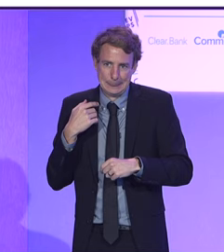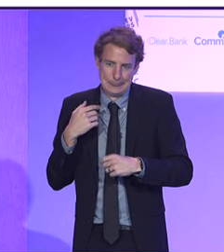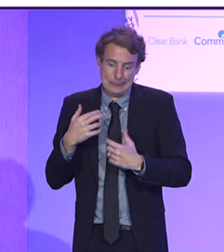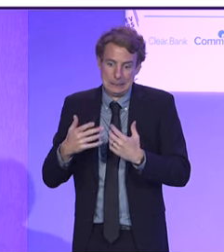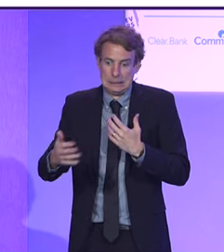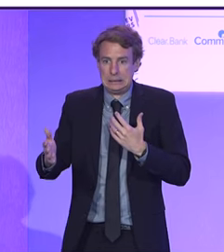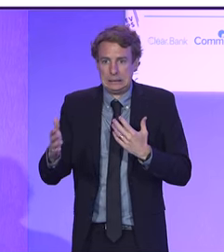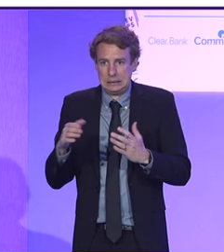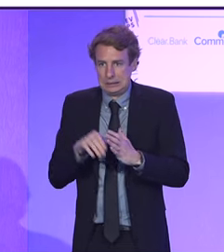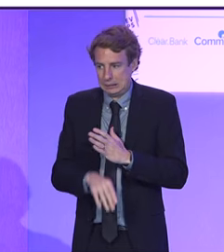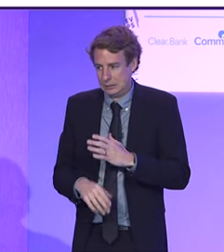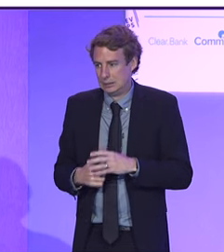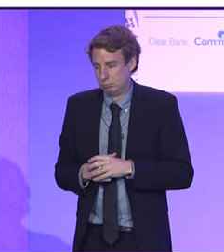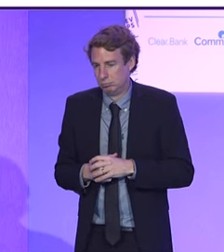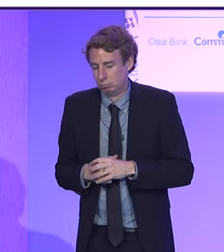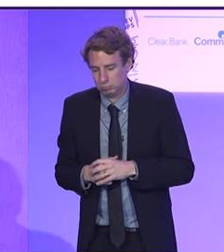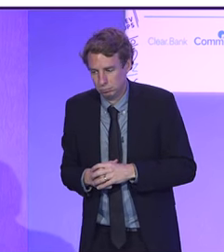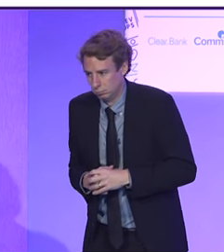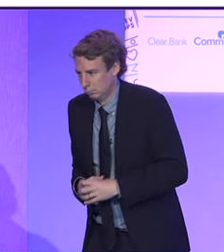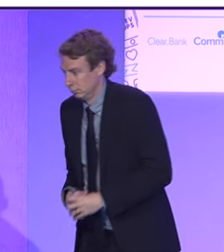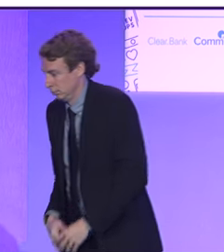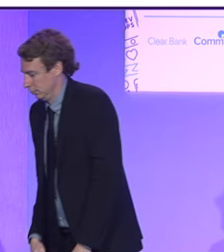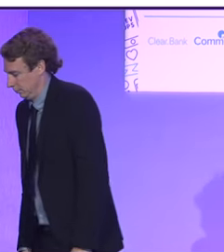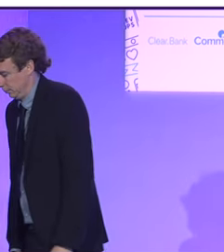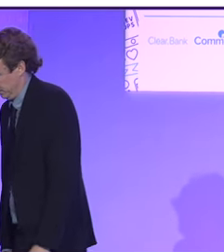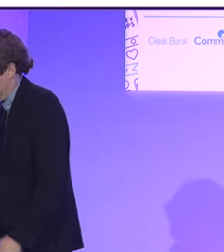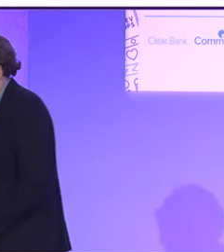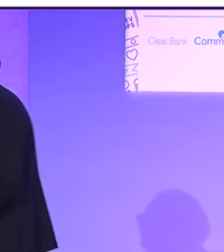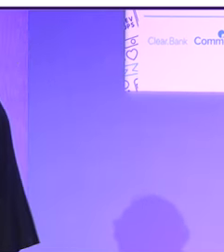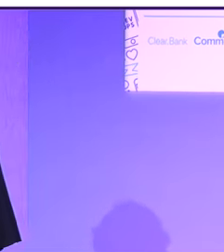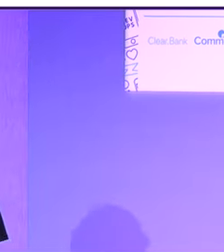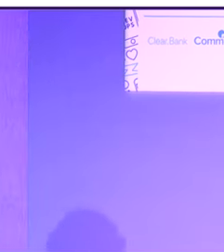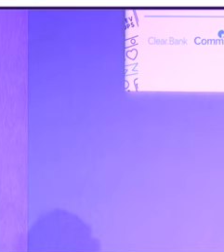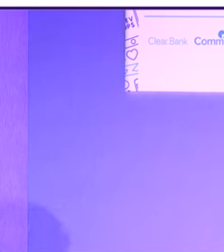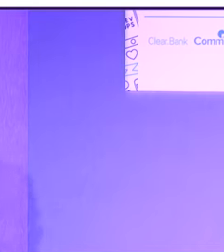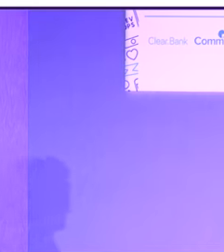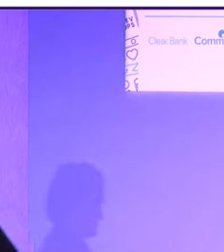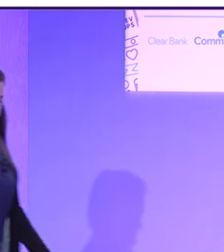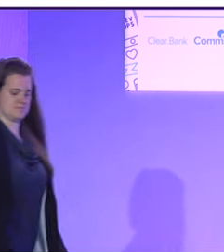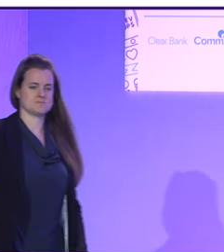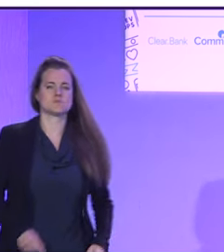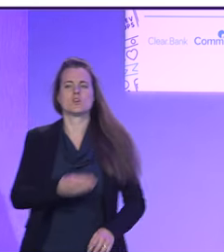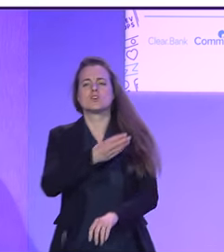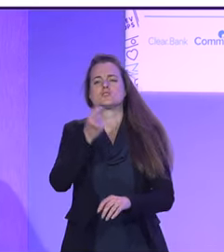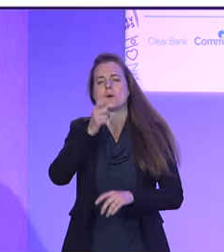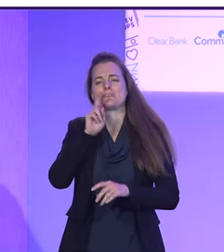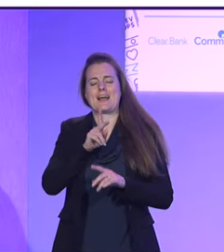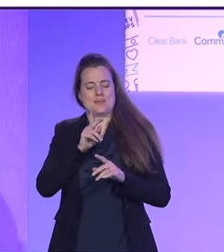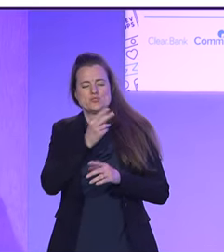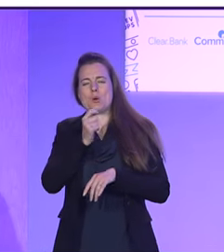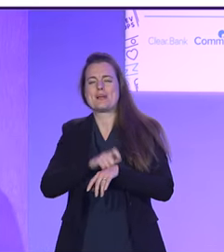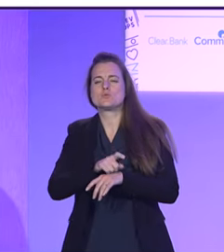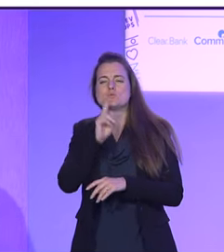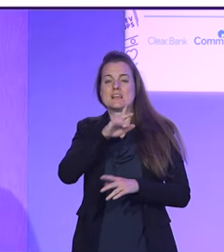Sometimes you will encounter a specific case of this archetype, which is called policy resistance. And in